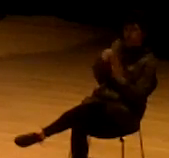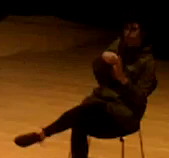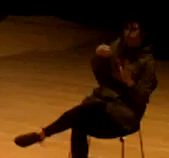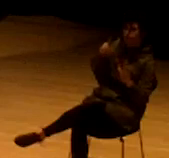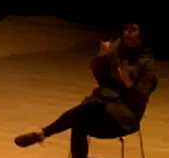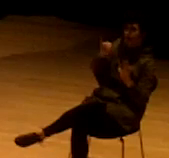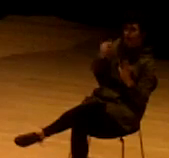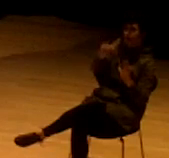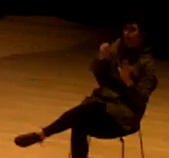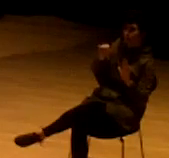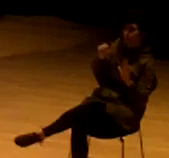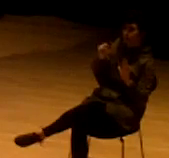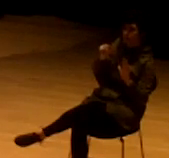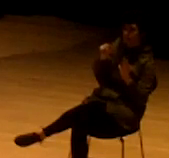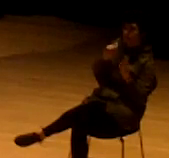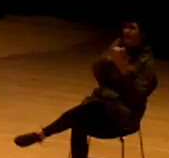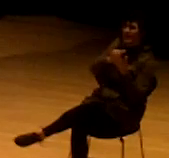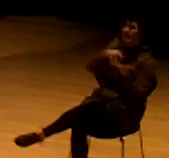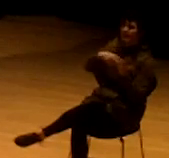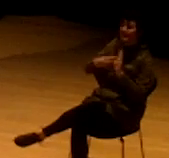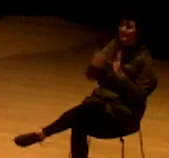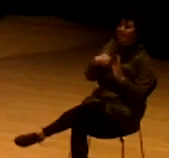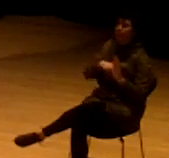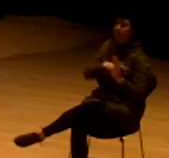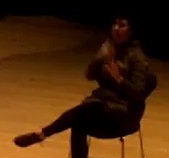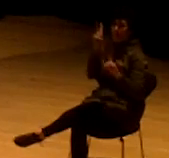we read as what's the matter,